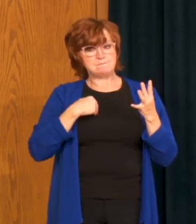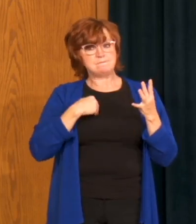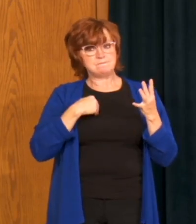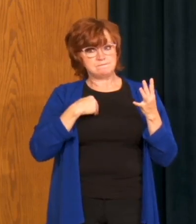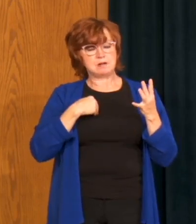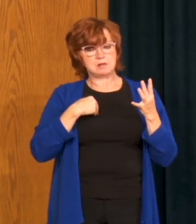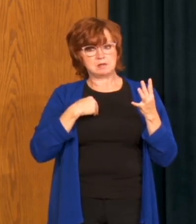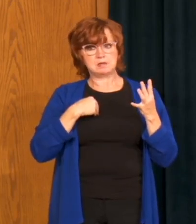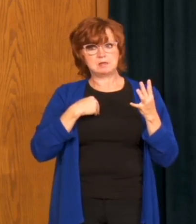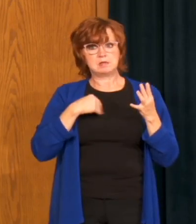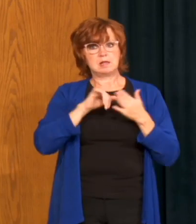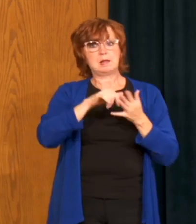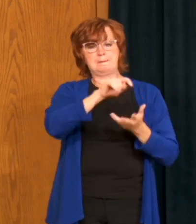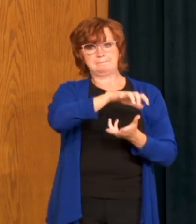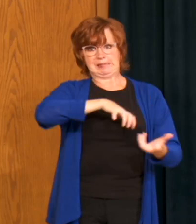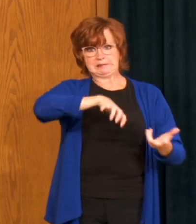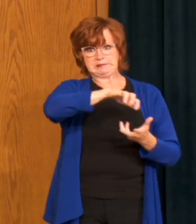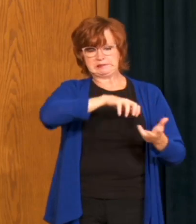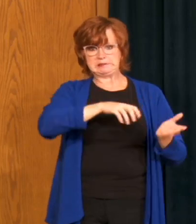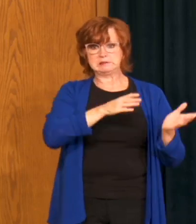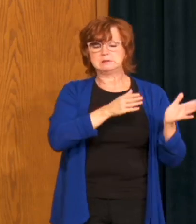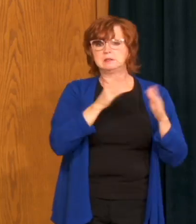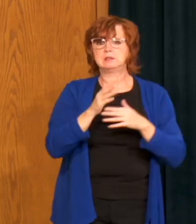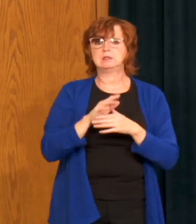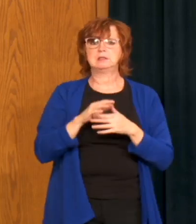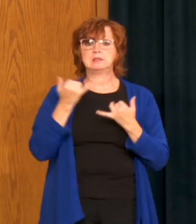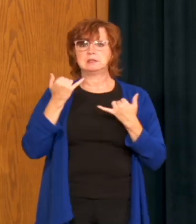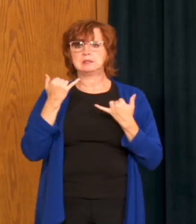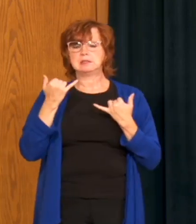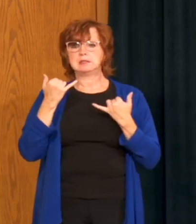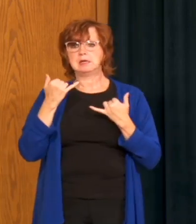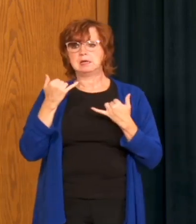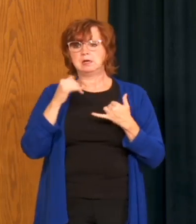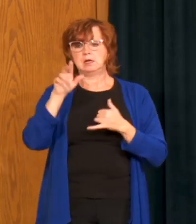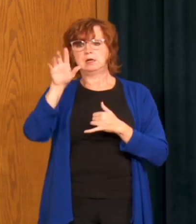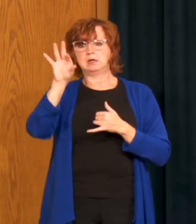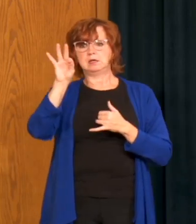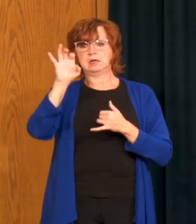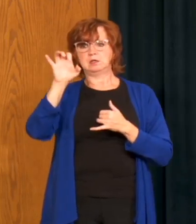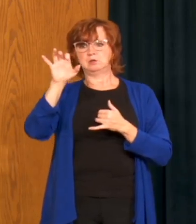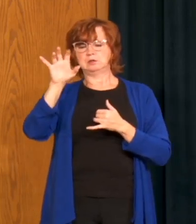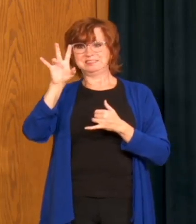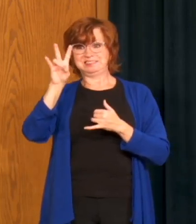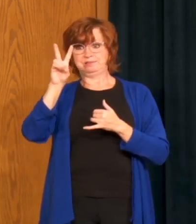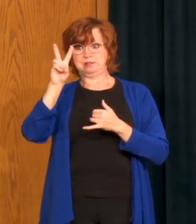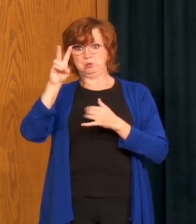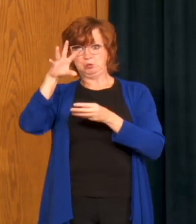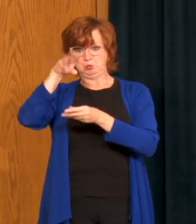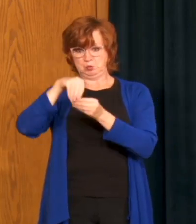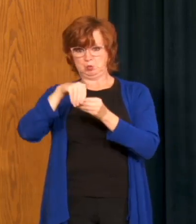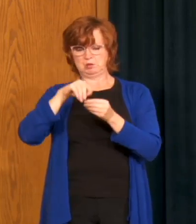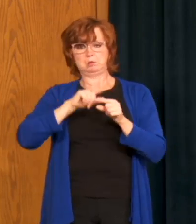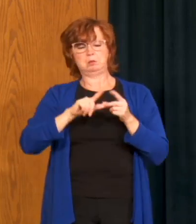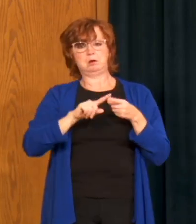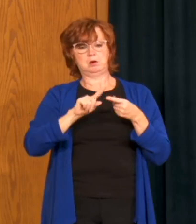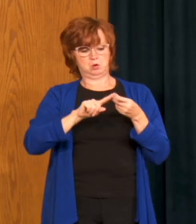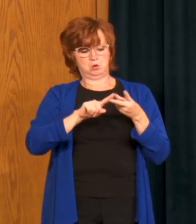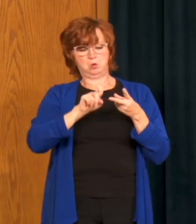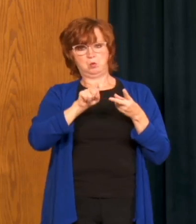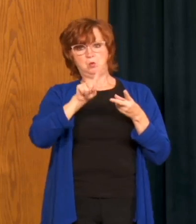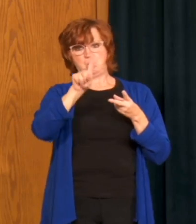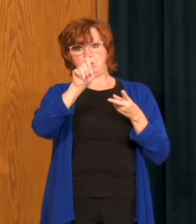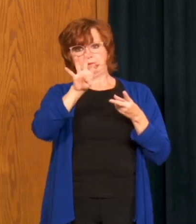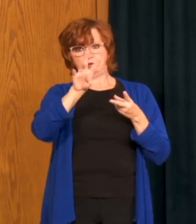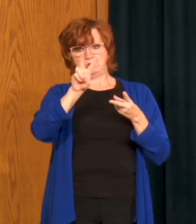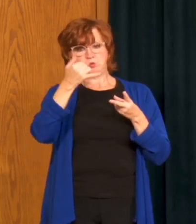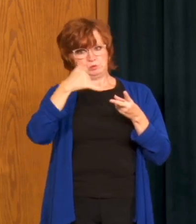cases. Of the 970 cases currently in the province, 142 are active and 813 have recovered. And